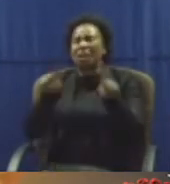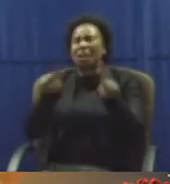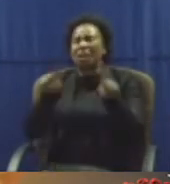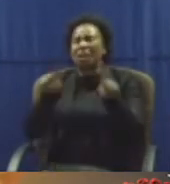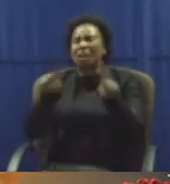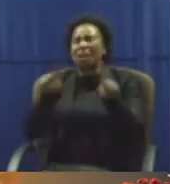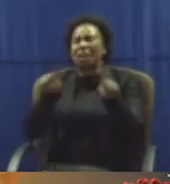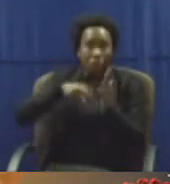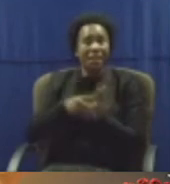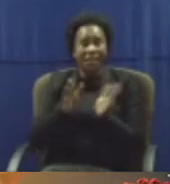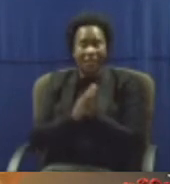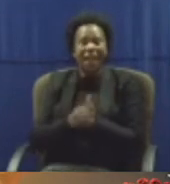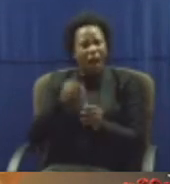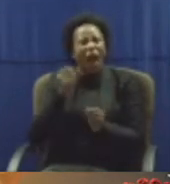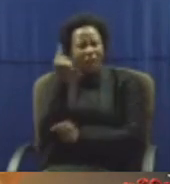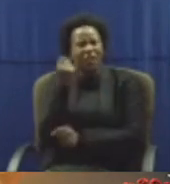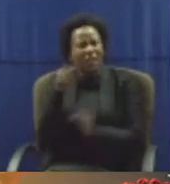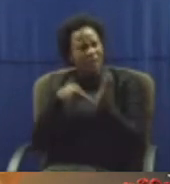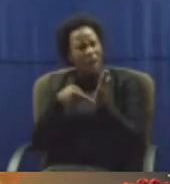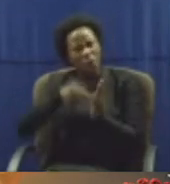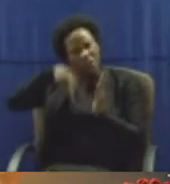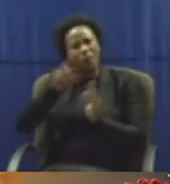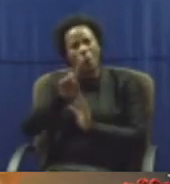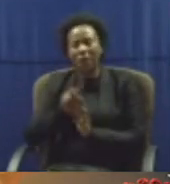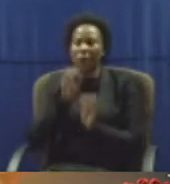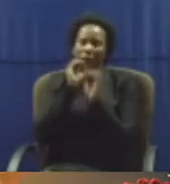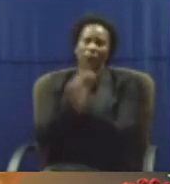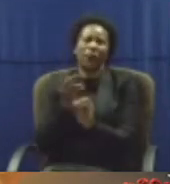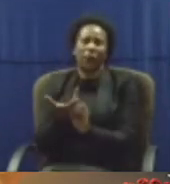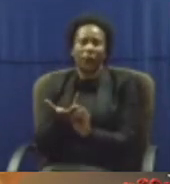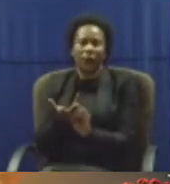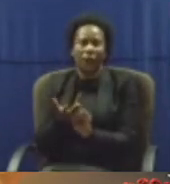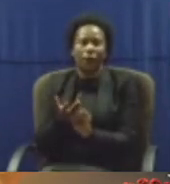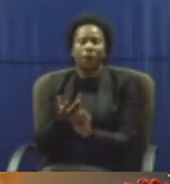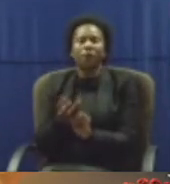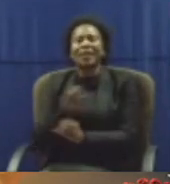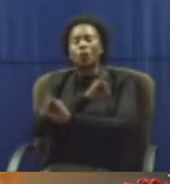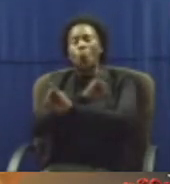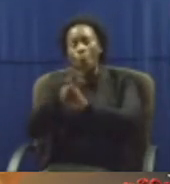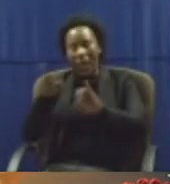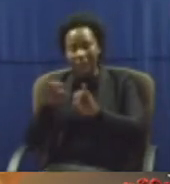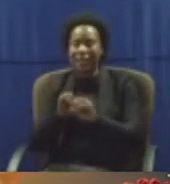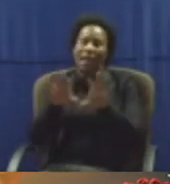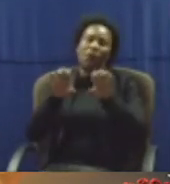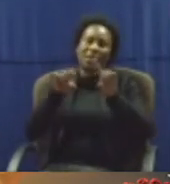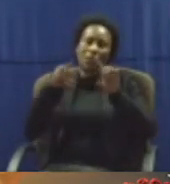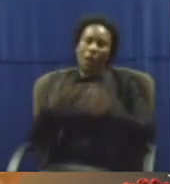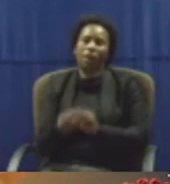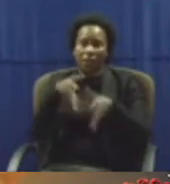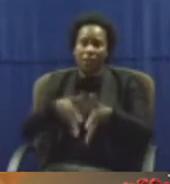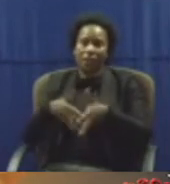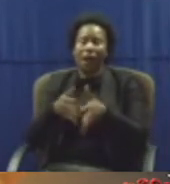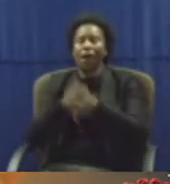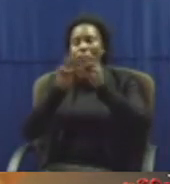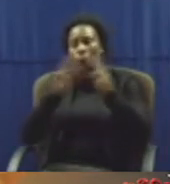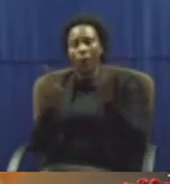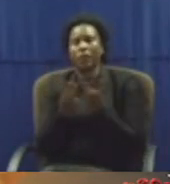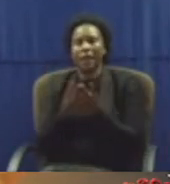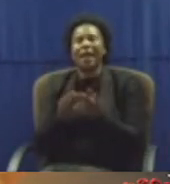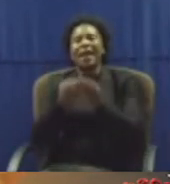of the 80% of children who receive an education that is amongst the very worst in the world in almost all indicators, an education